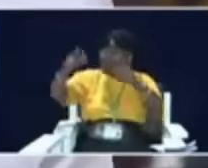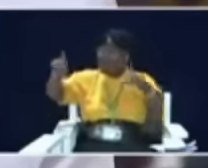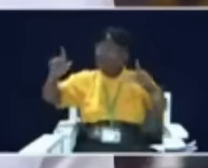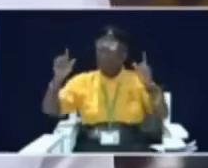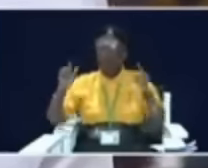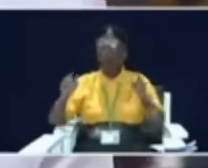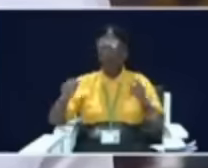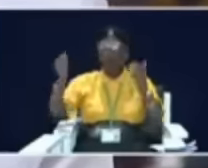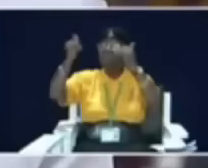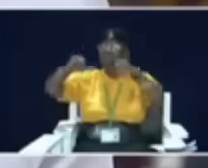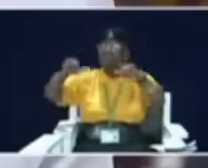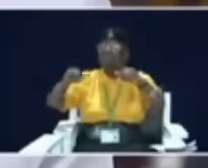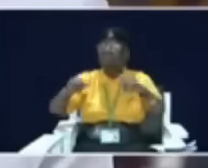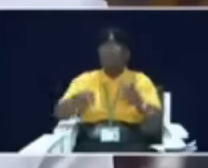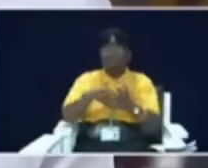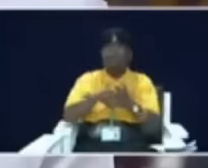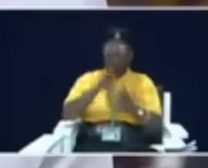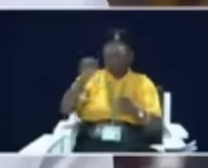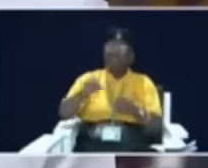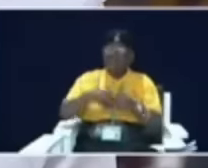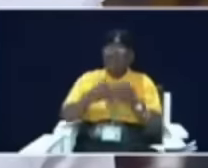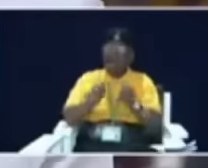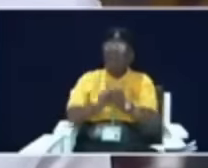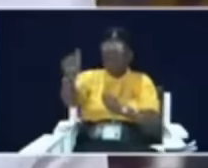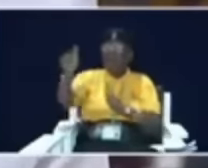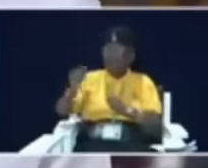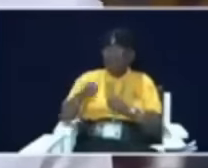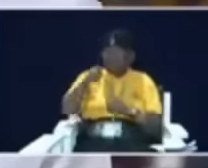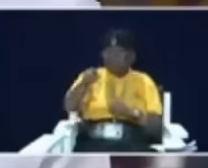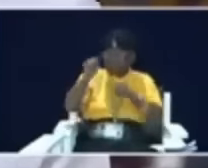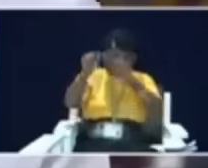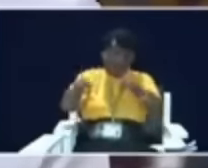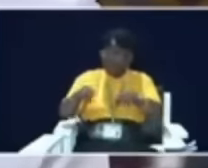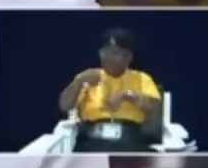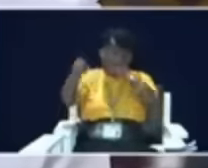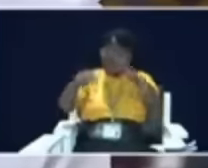It's how far you can go and no further.